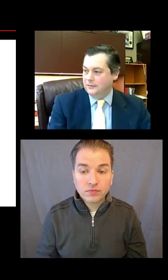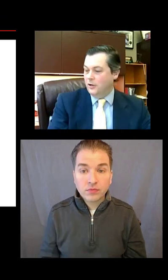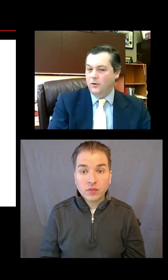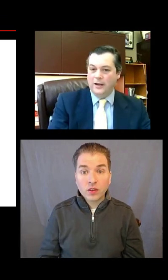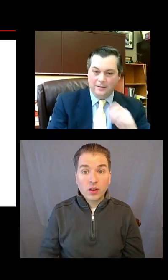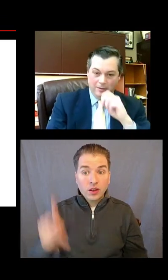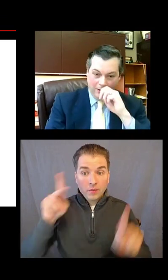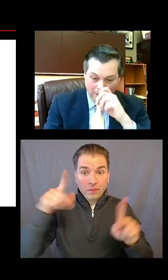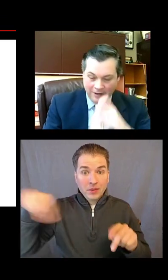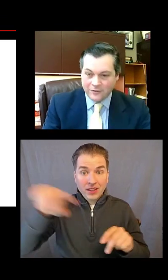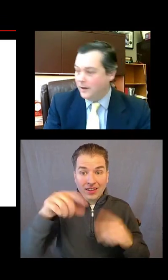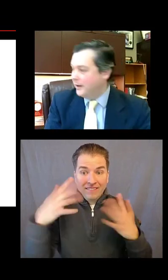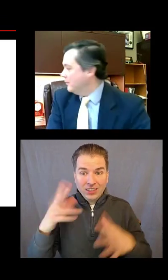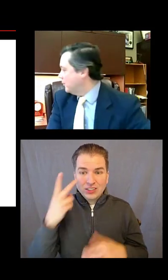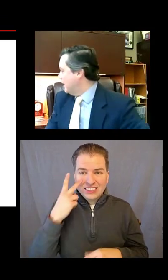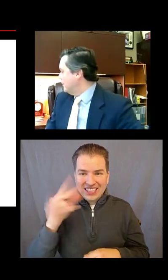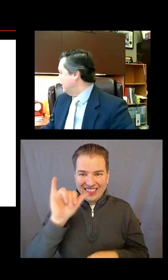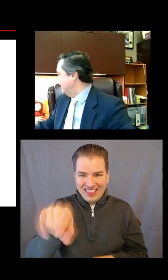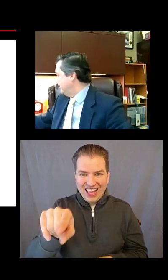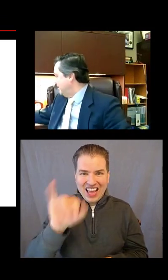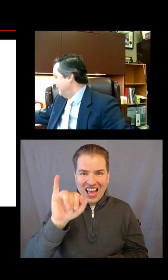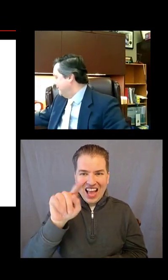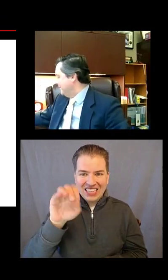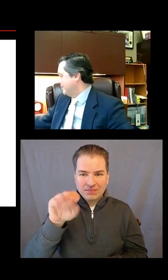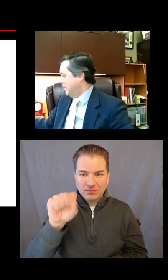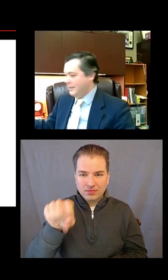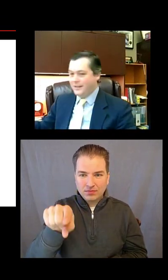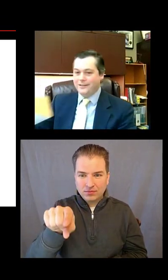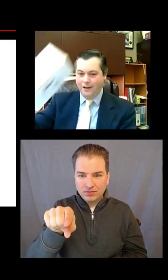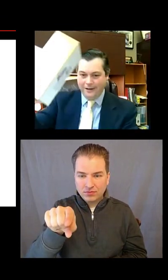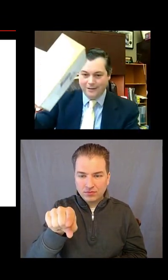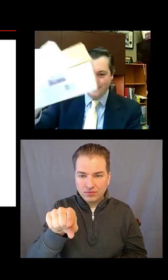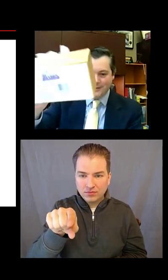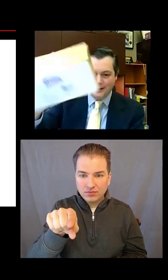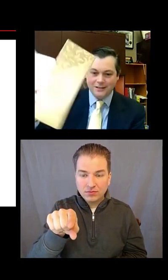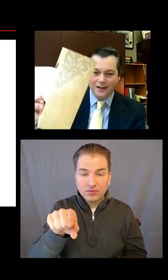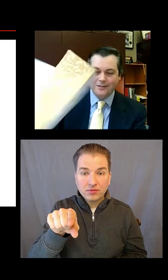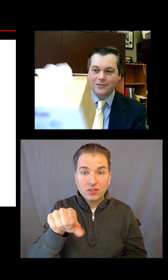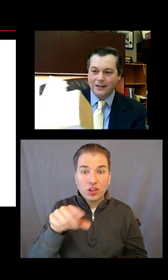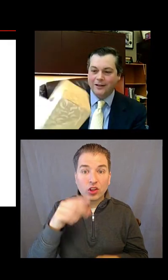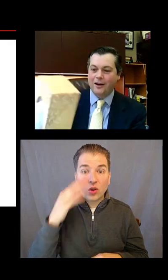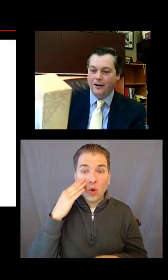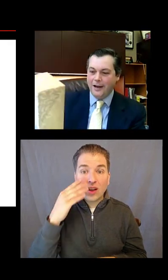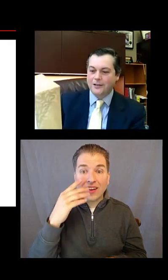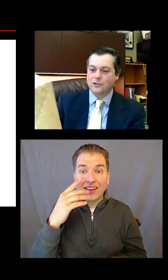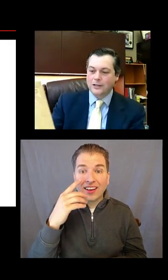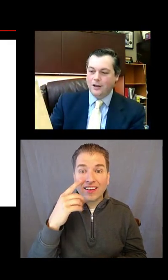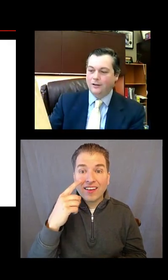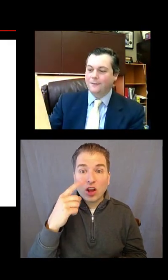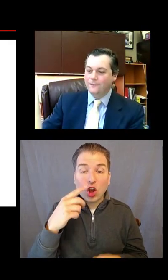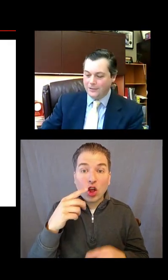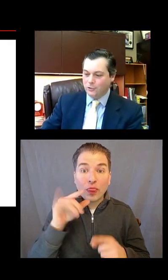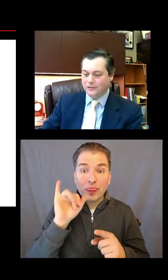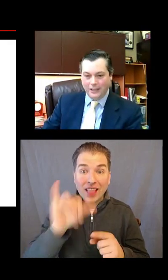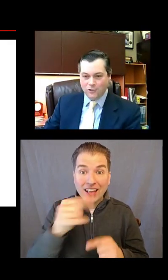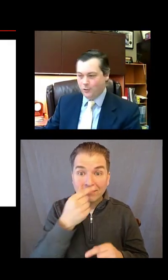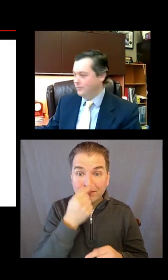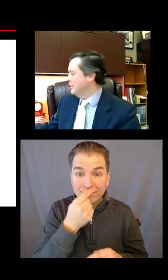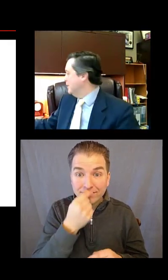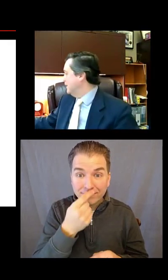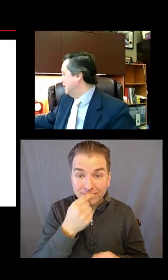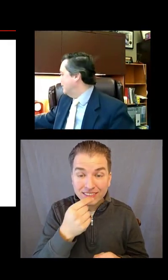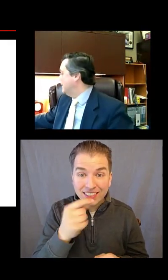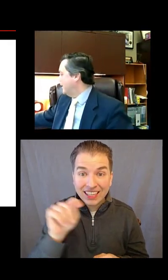Why? So, everybody probably has seen these items. These items here are actually called facial